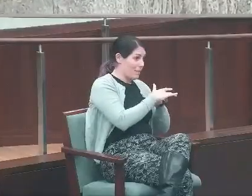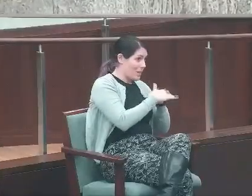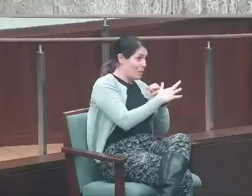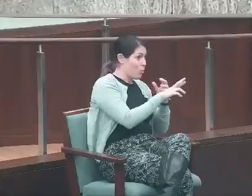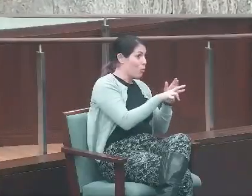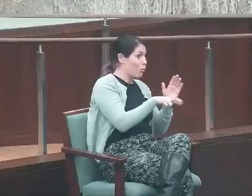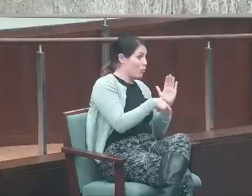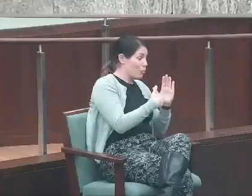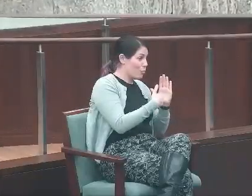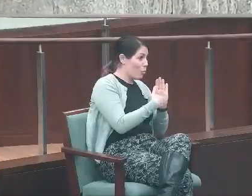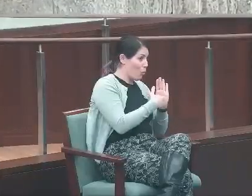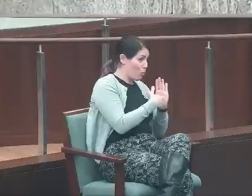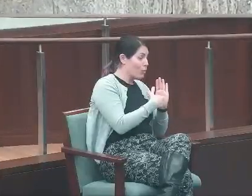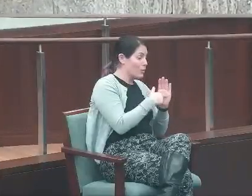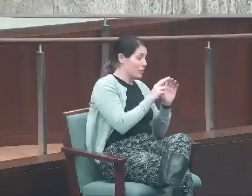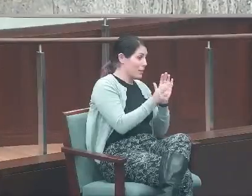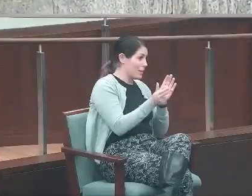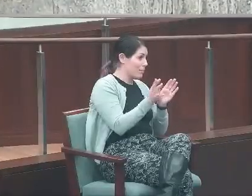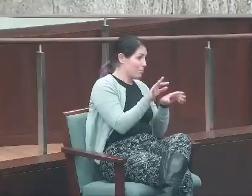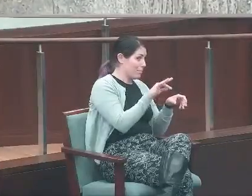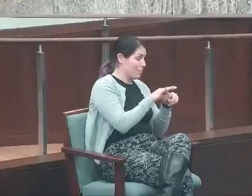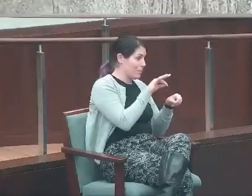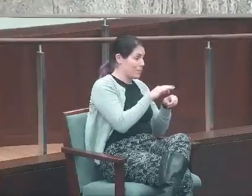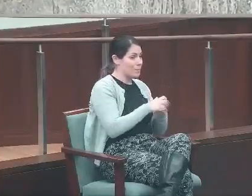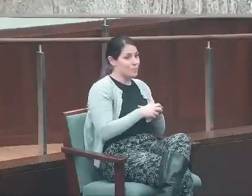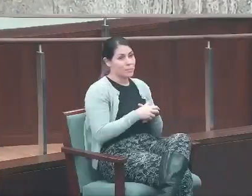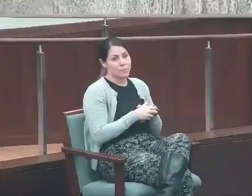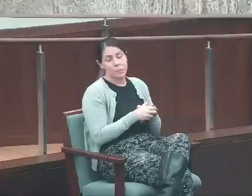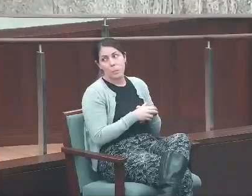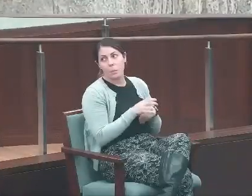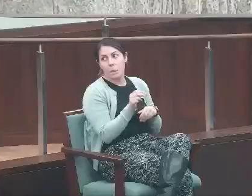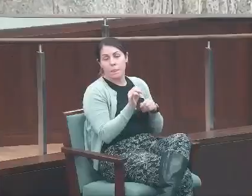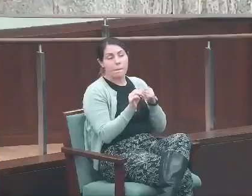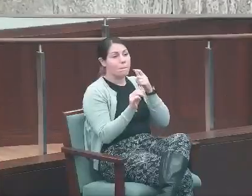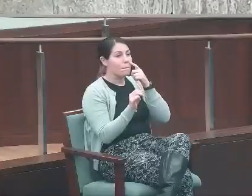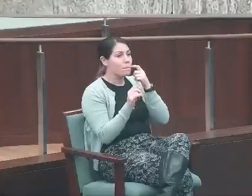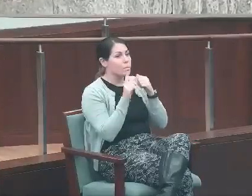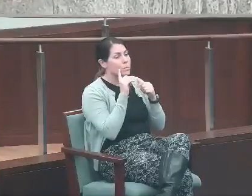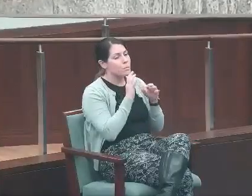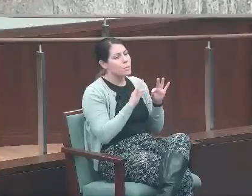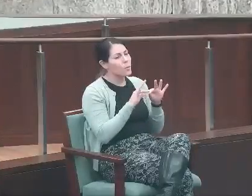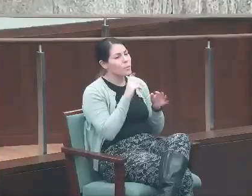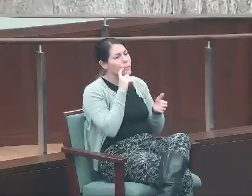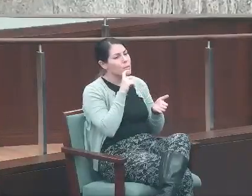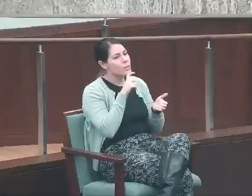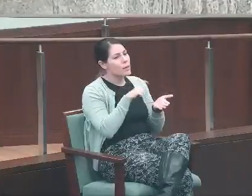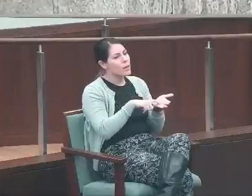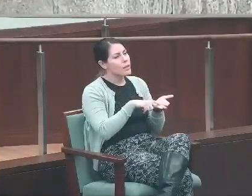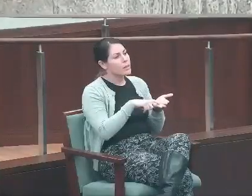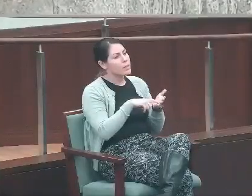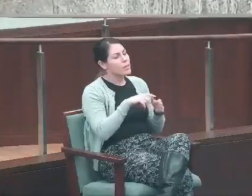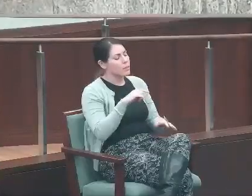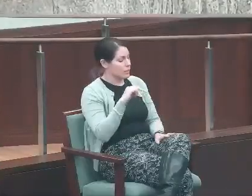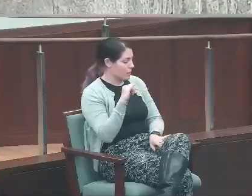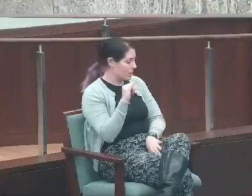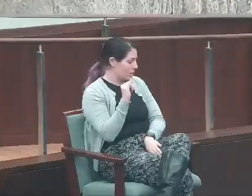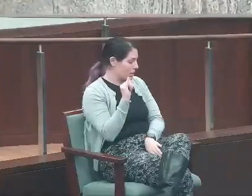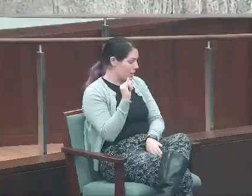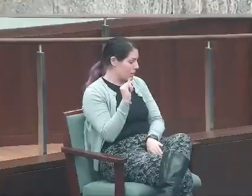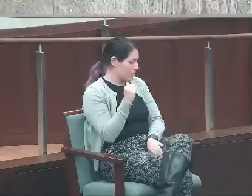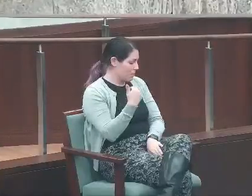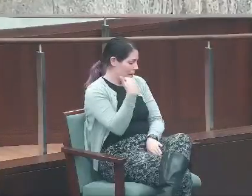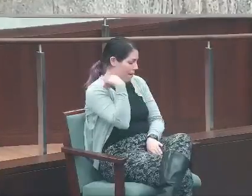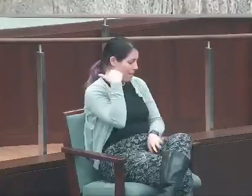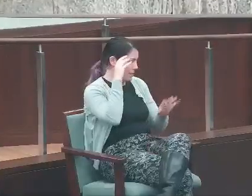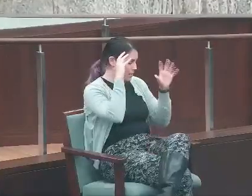applied for this position. I also want to acknowledge Joe Sandler, past president